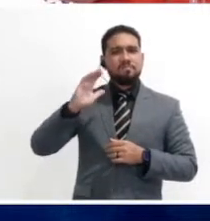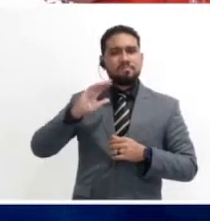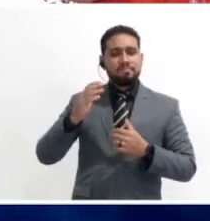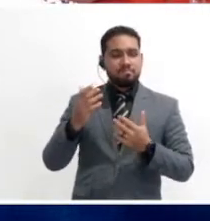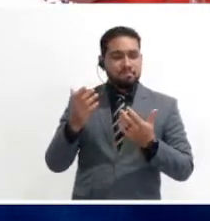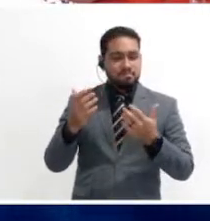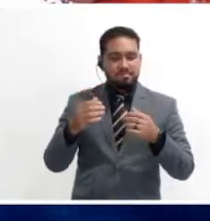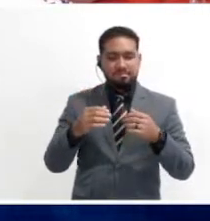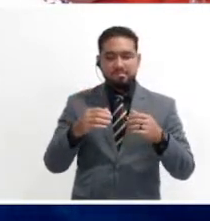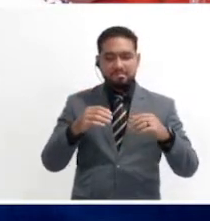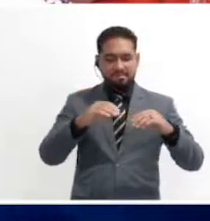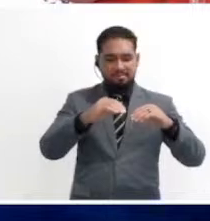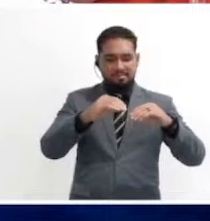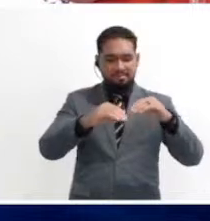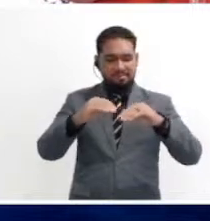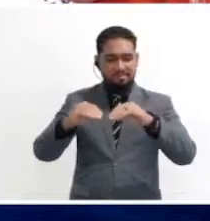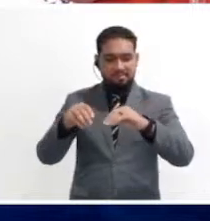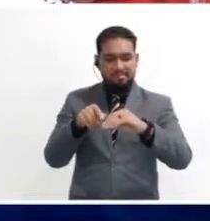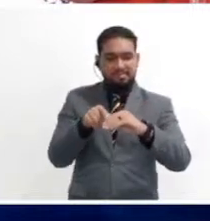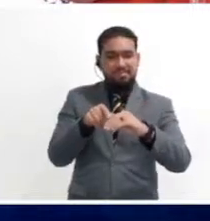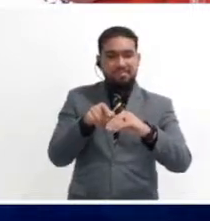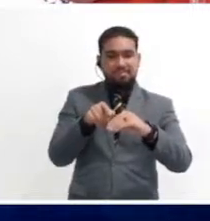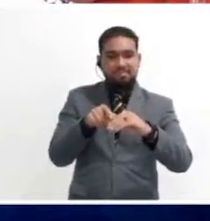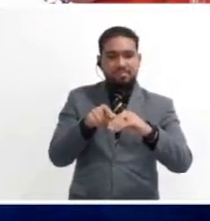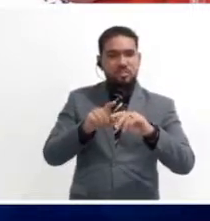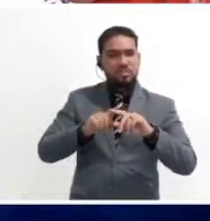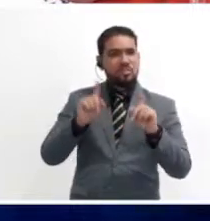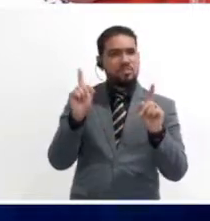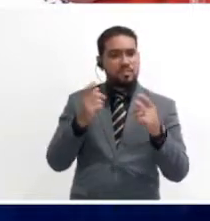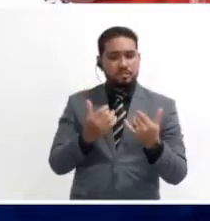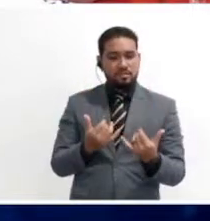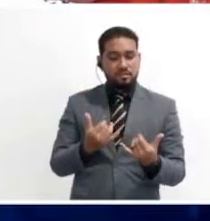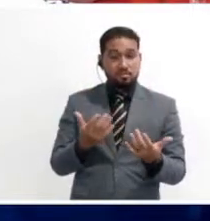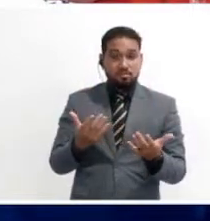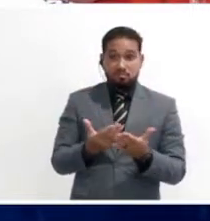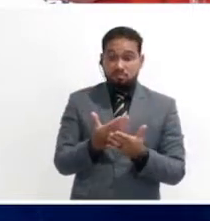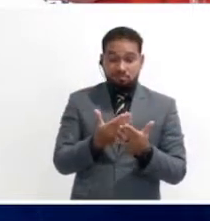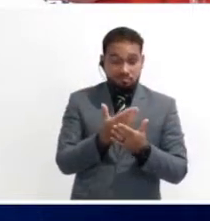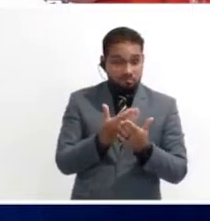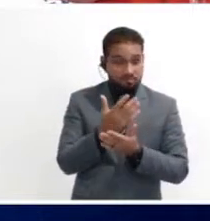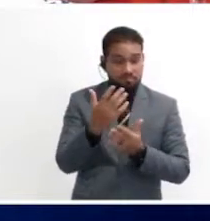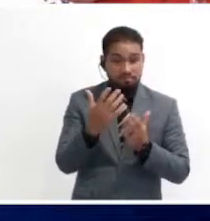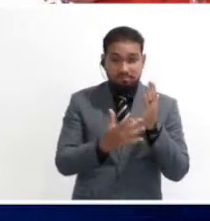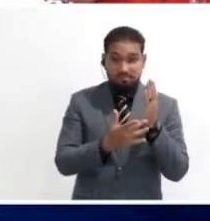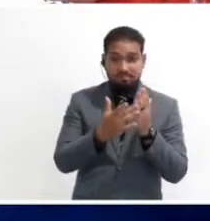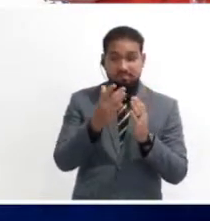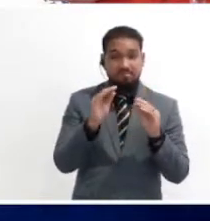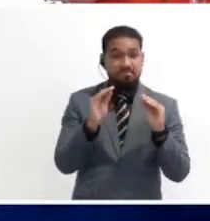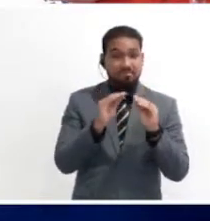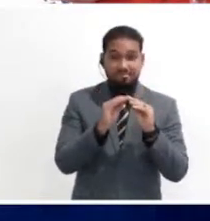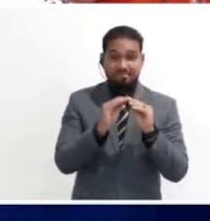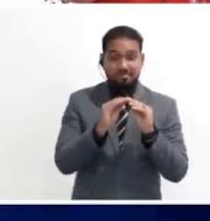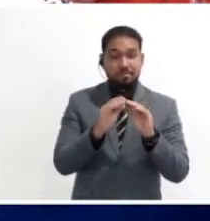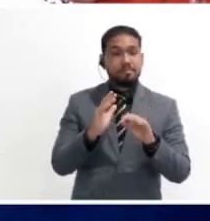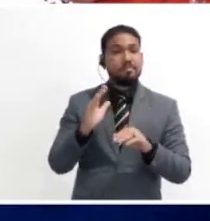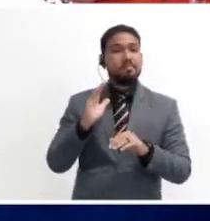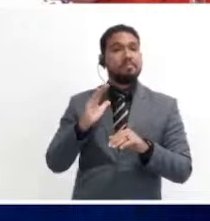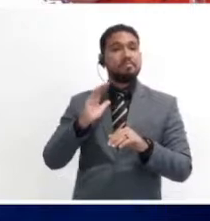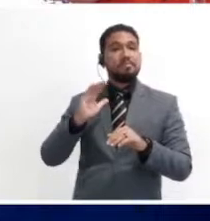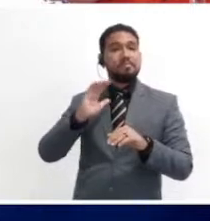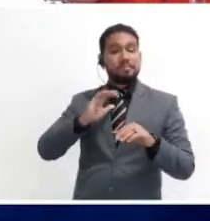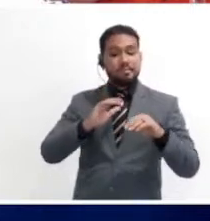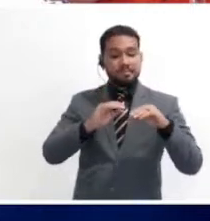about packaging single transistors. And so you see kind